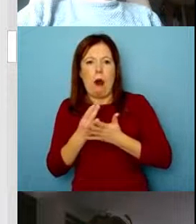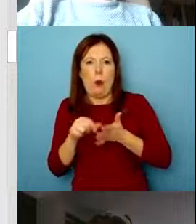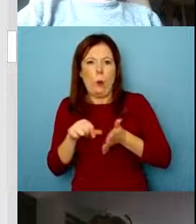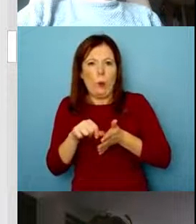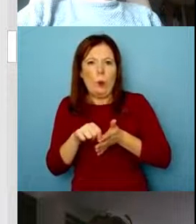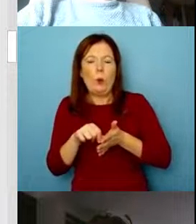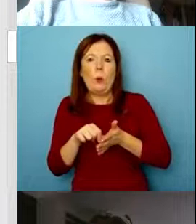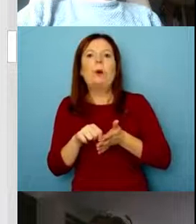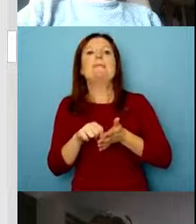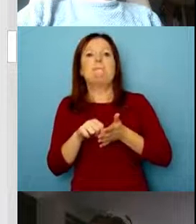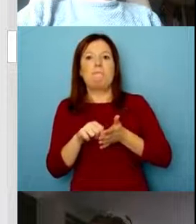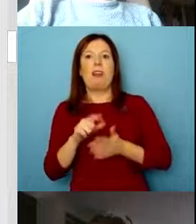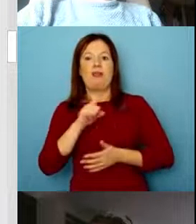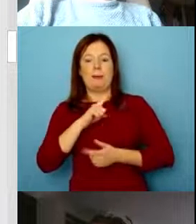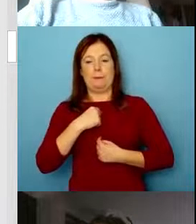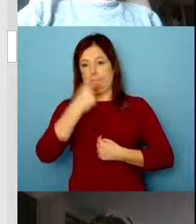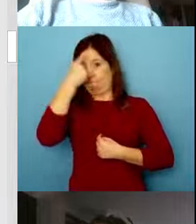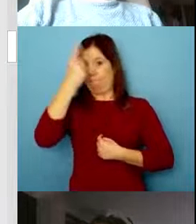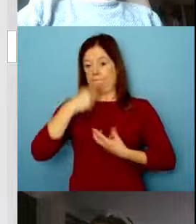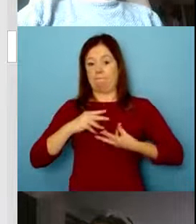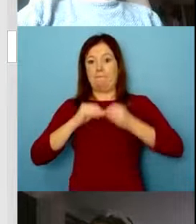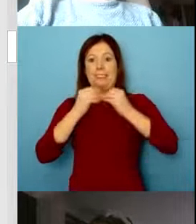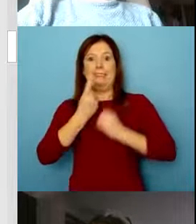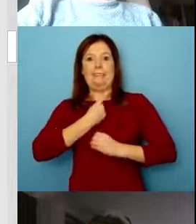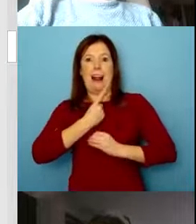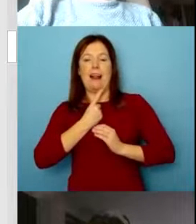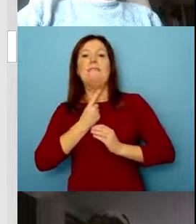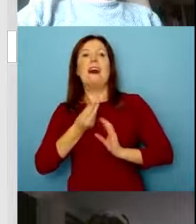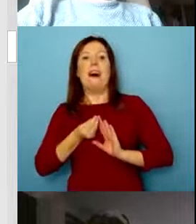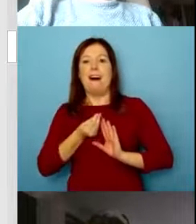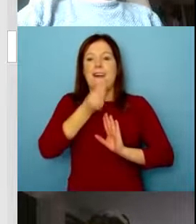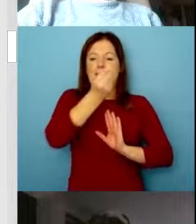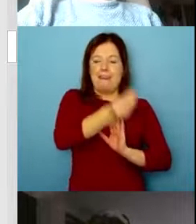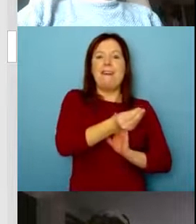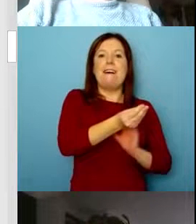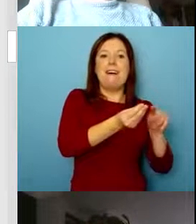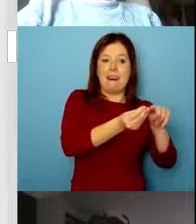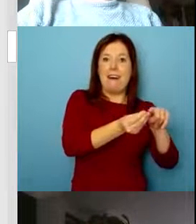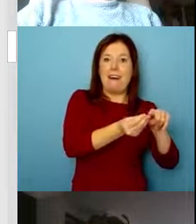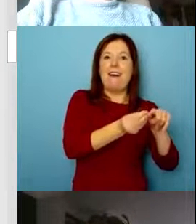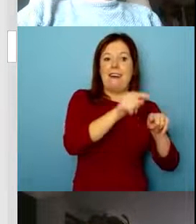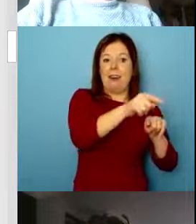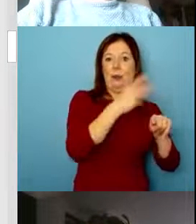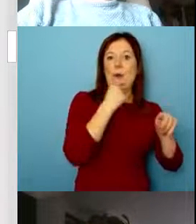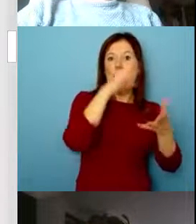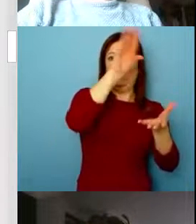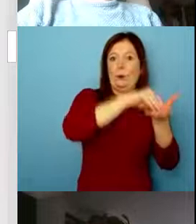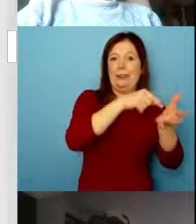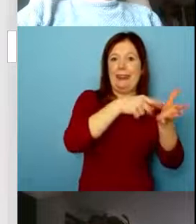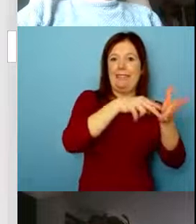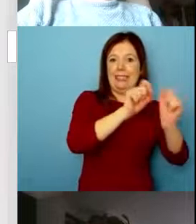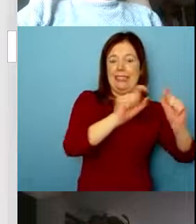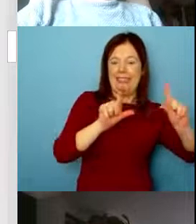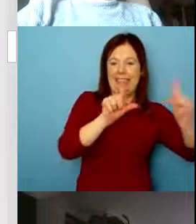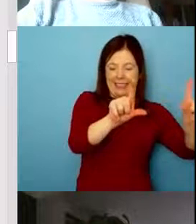them by giving them this app was also really useful for them to comply with Ofcom regulations. And Ofcom regulations related